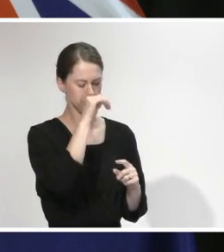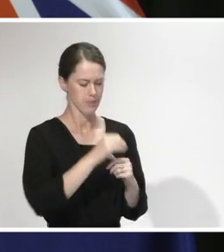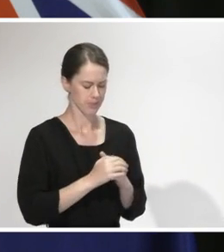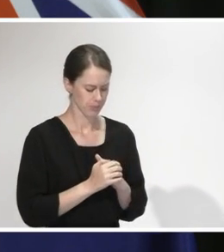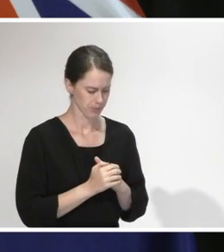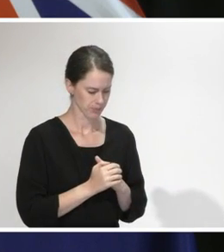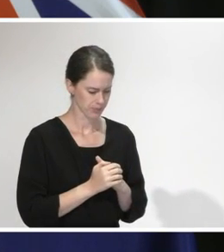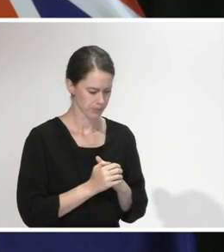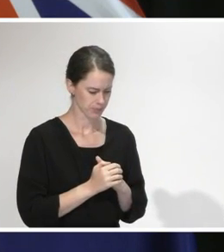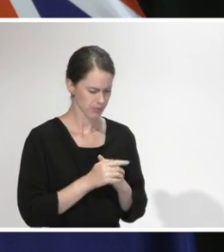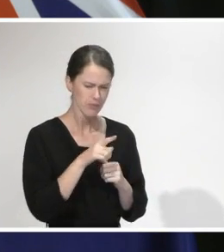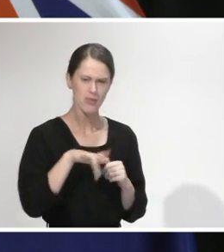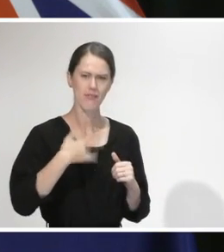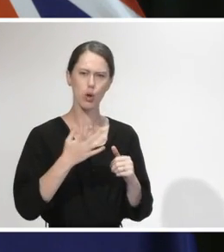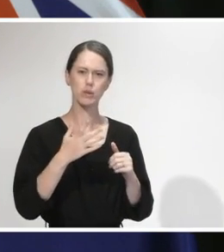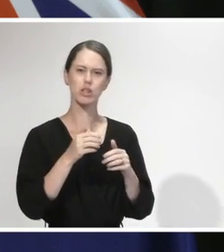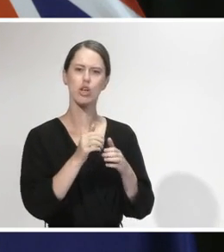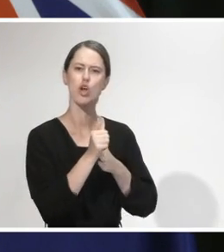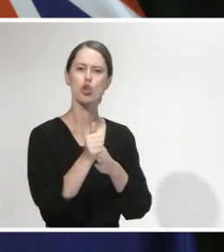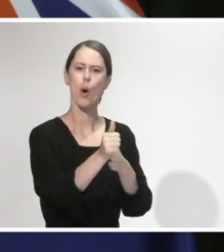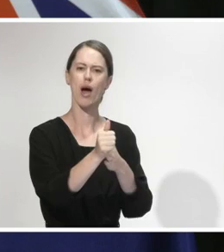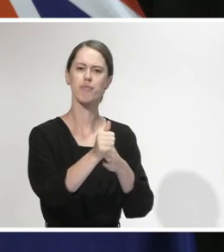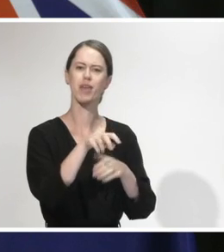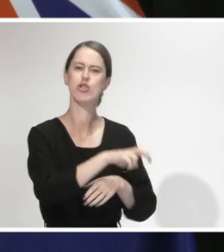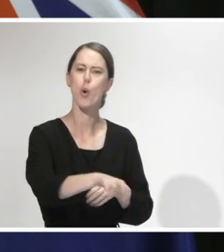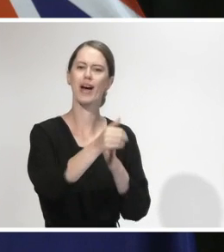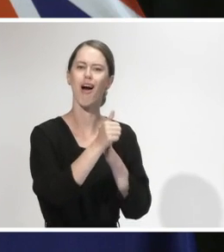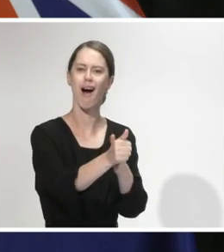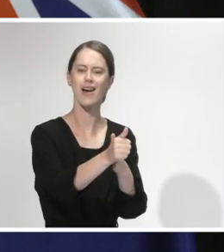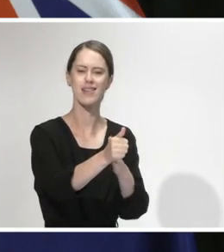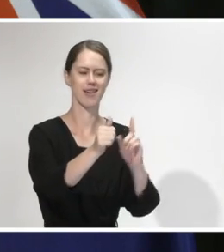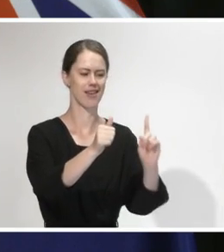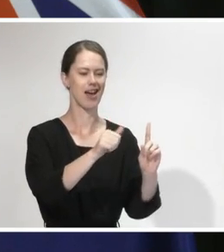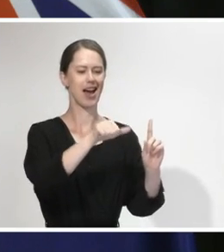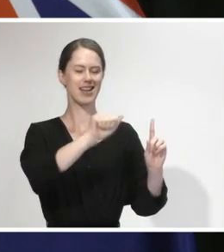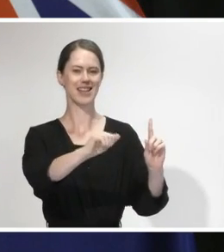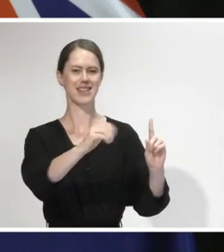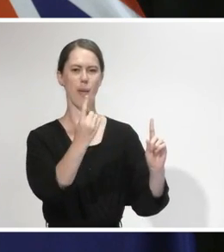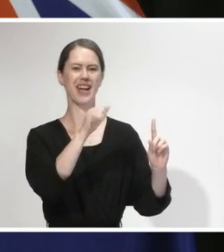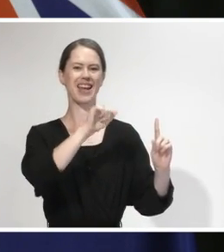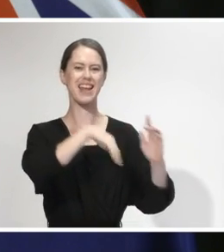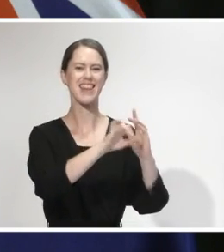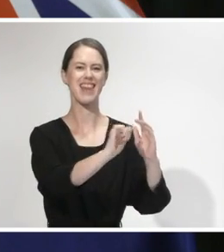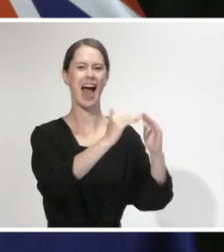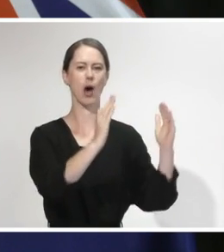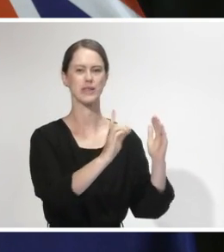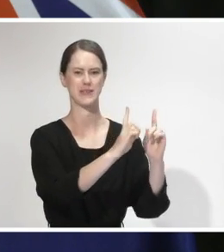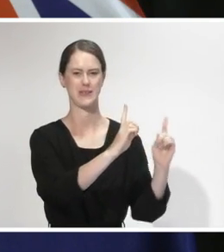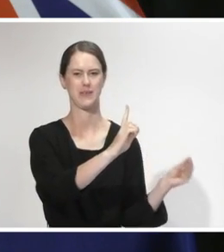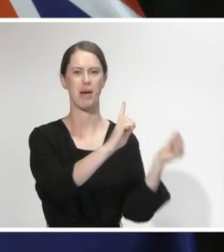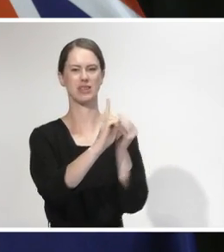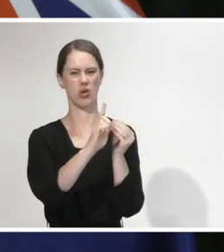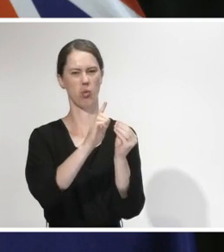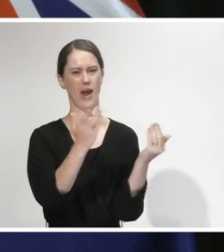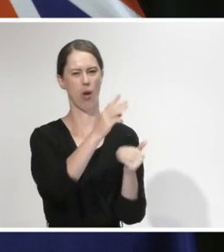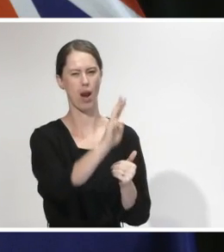actually a tour guide and a household contact of that tour guide, and it is from Wellington.